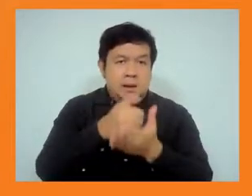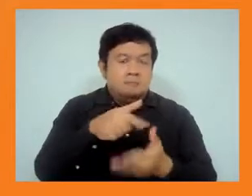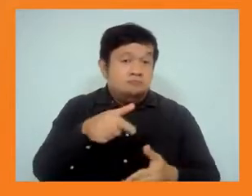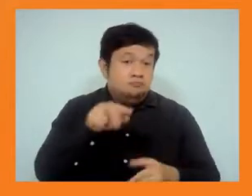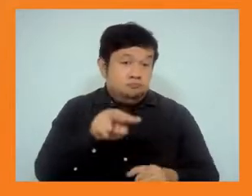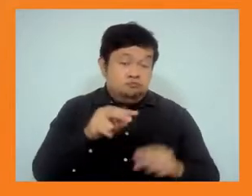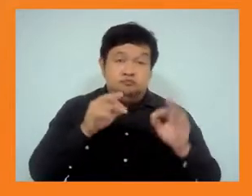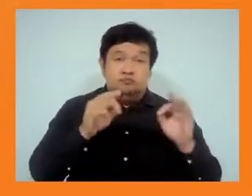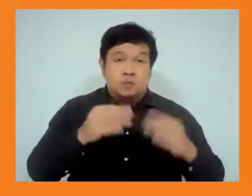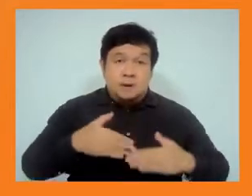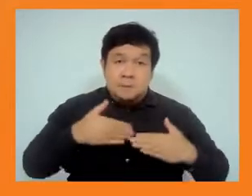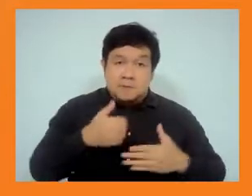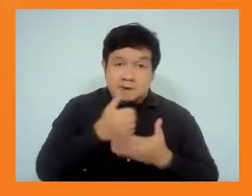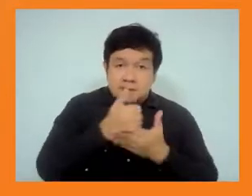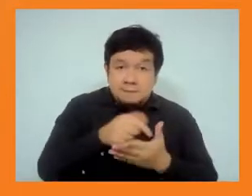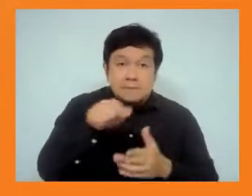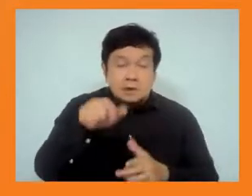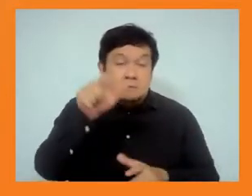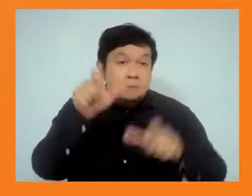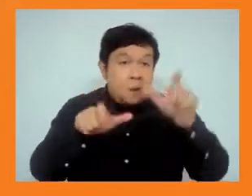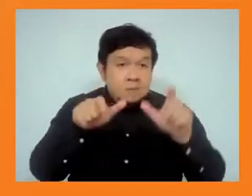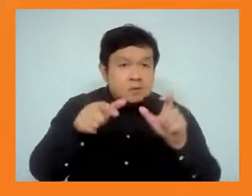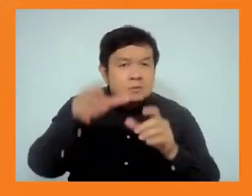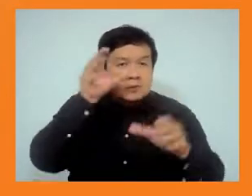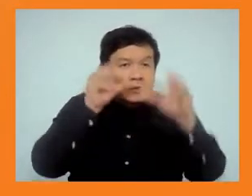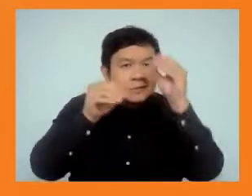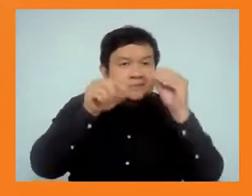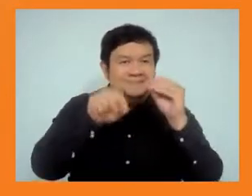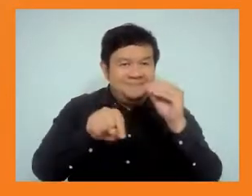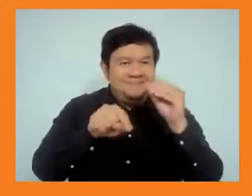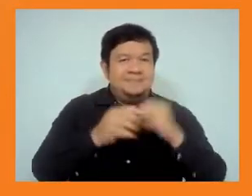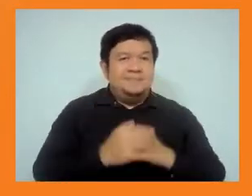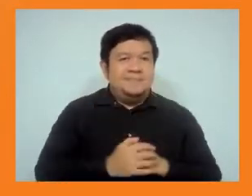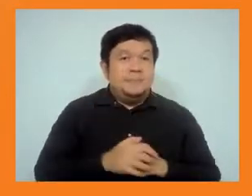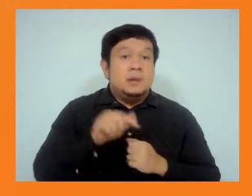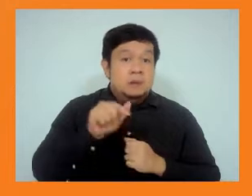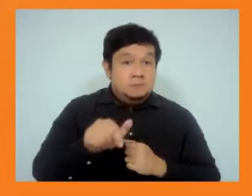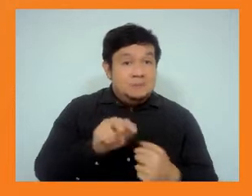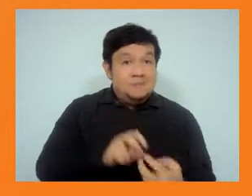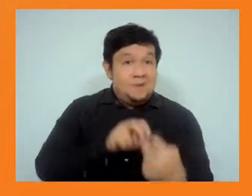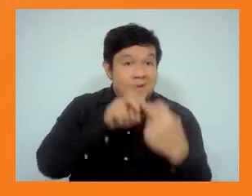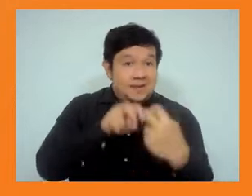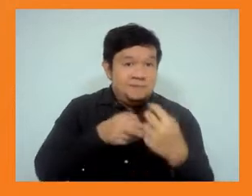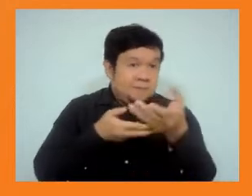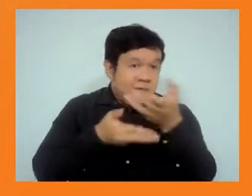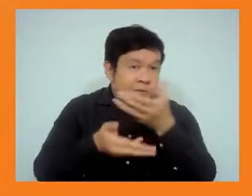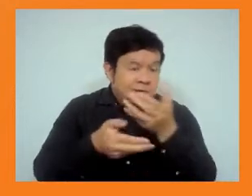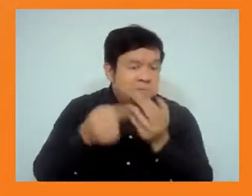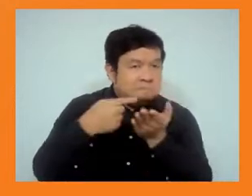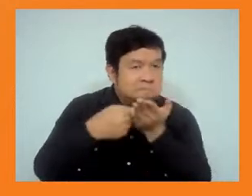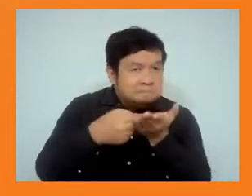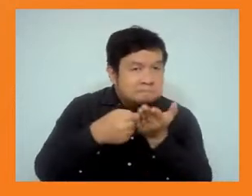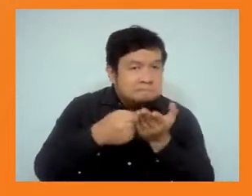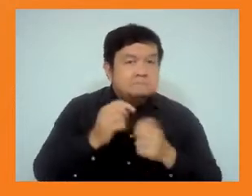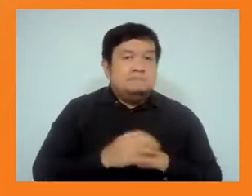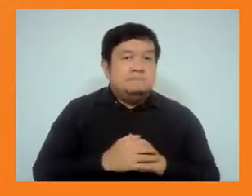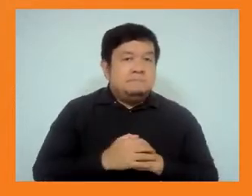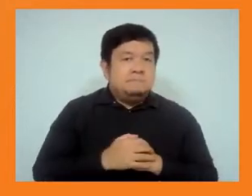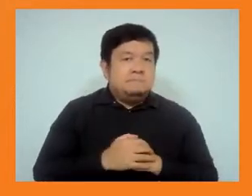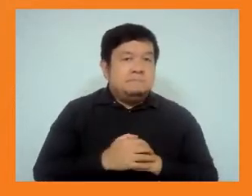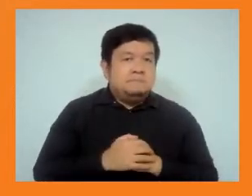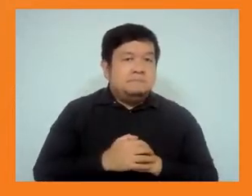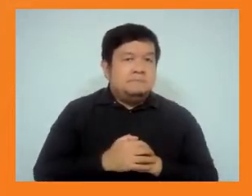practices in ADB operations. He also oversees the current review of ADB safeguard policy and will shed more light on where